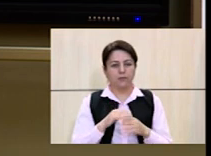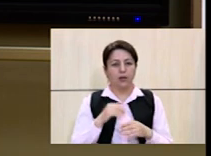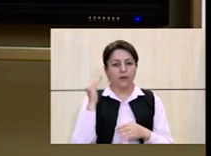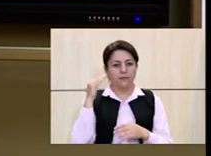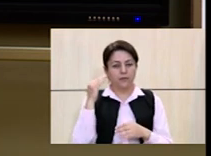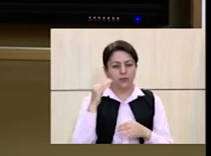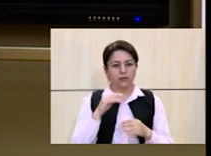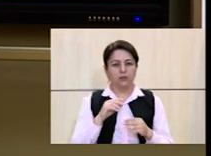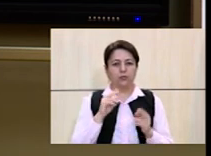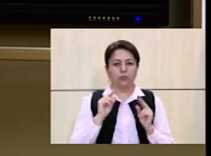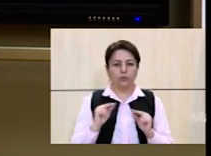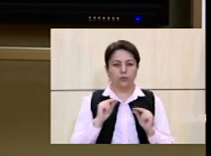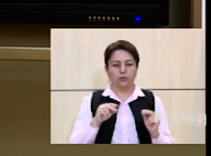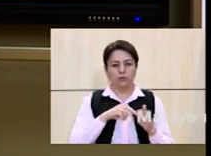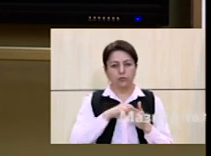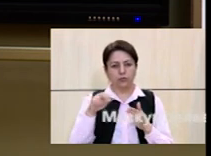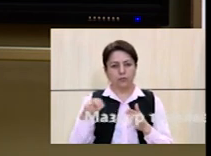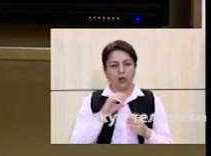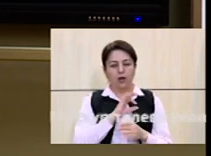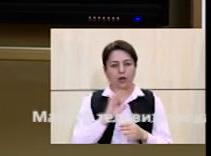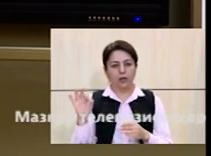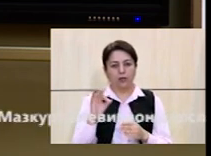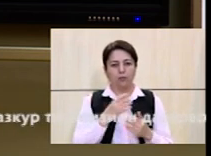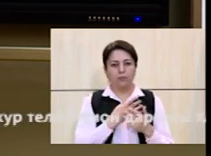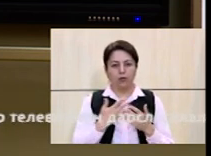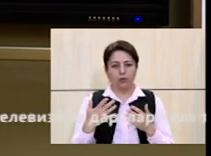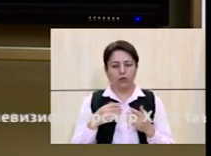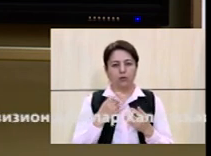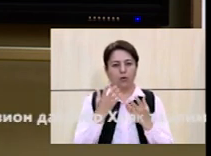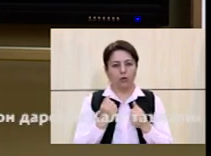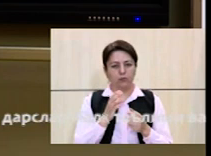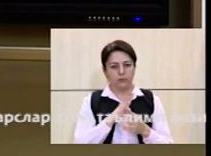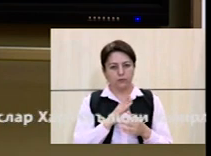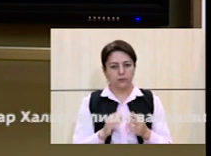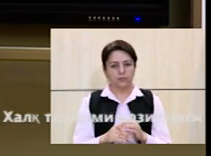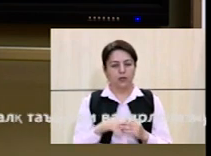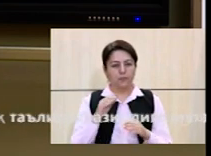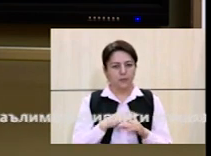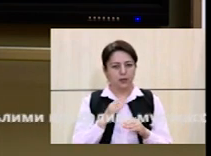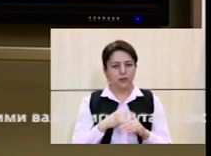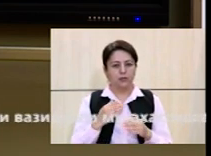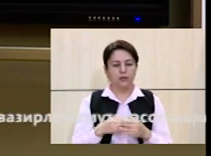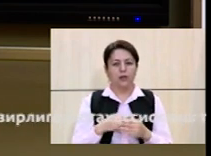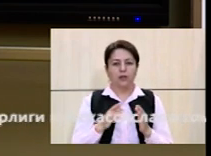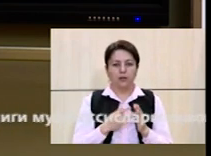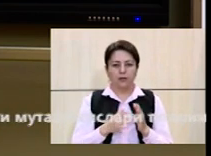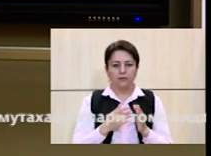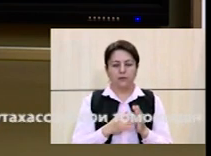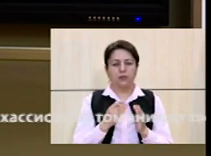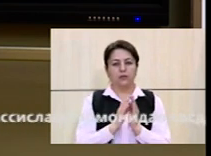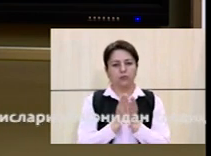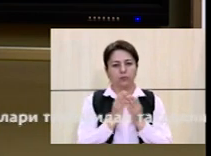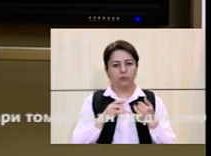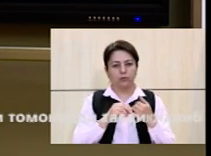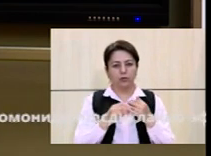fani ustozingizga jo'natib, a'lo baholarni olib turibsizmi? Barakalla. Unda daftar, ruchka kitoblarimizni